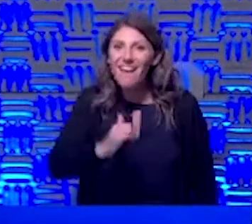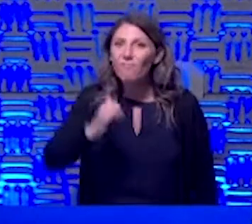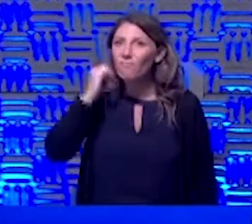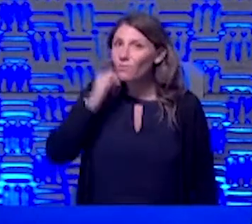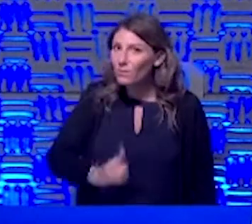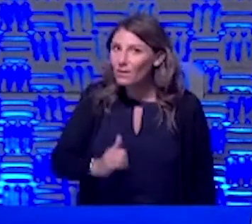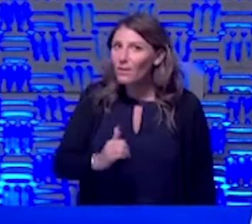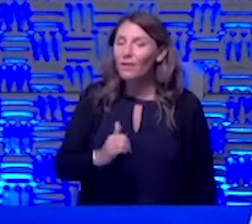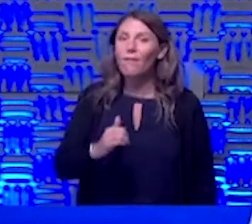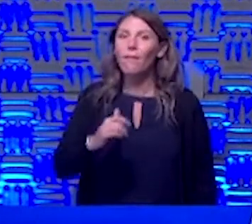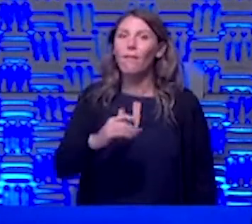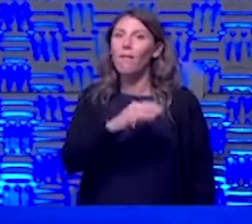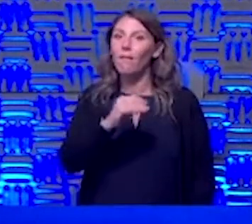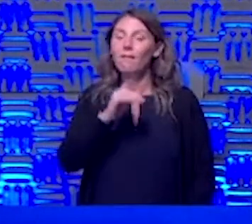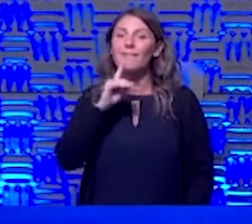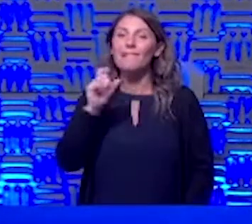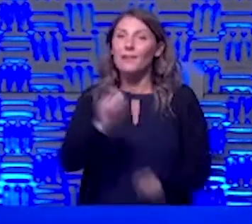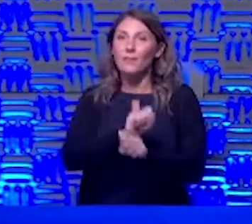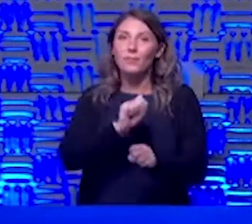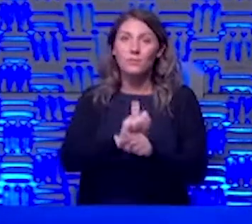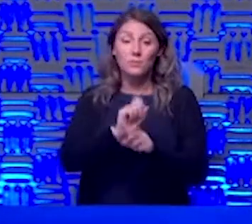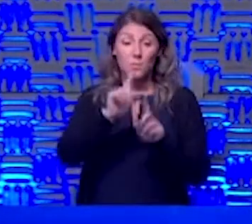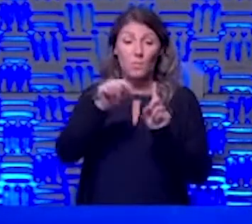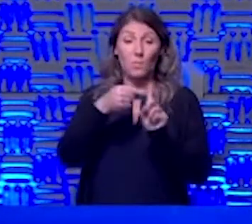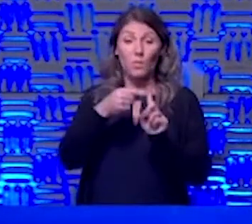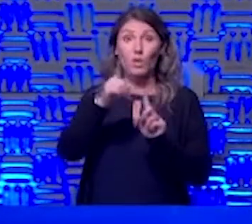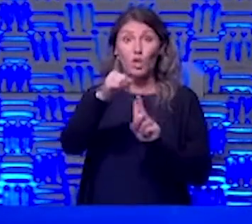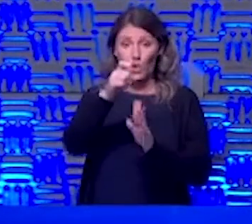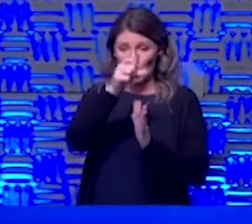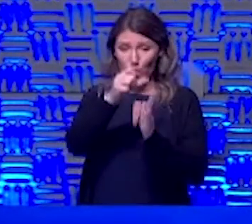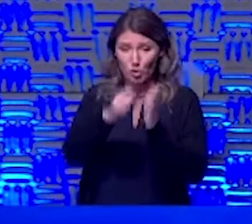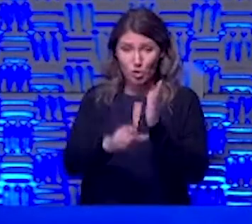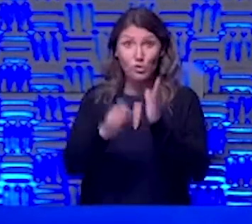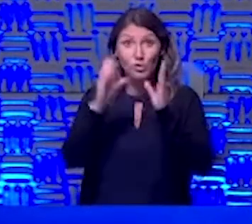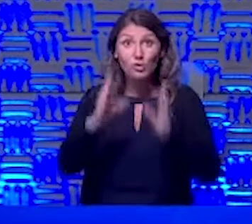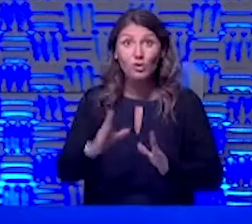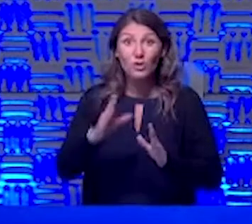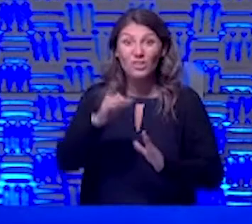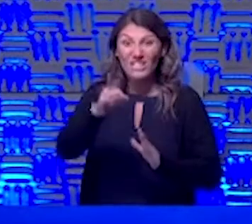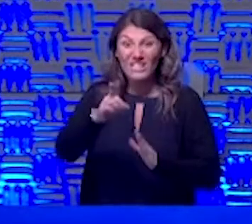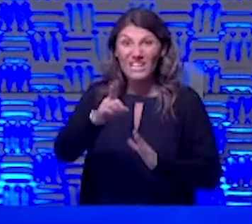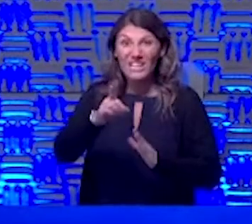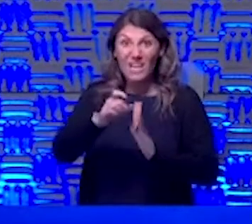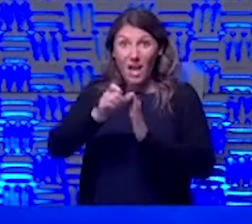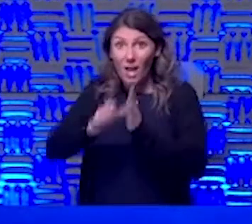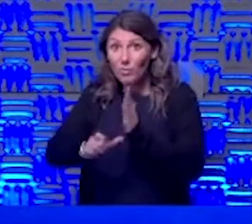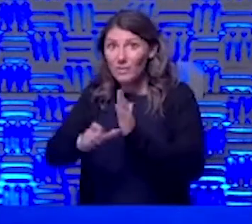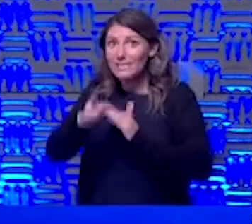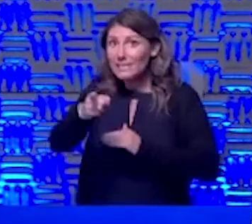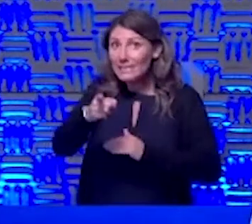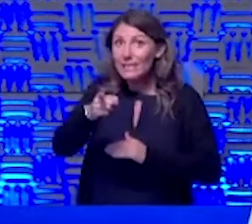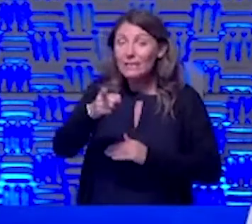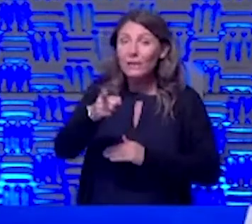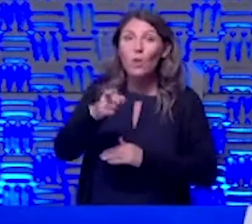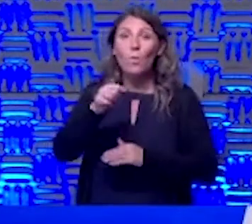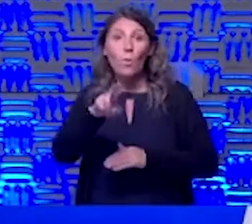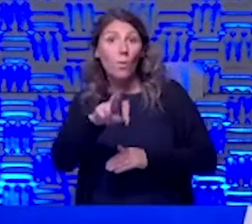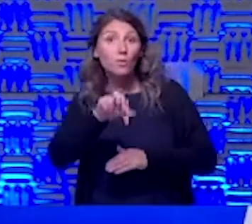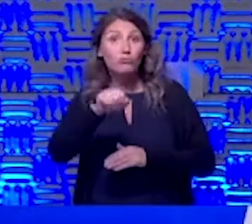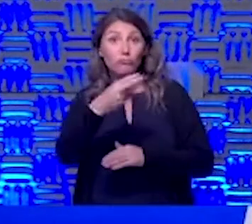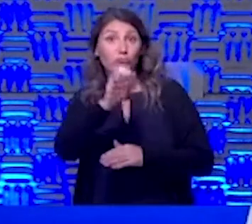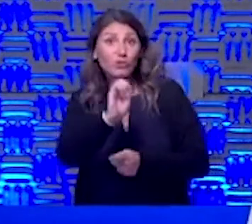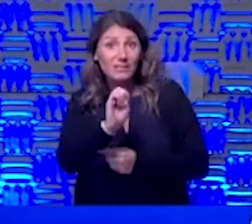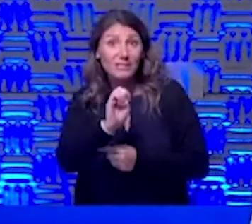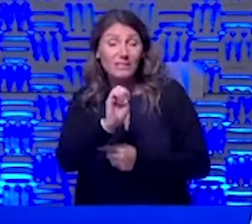I guarantee you that when your surgeon operates on you, he or she has a mask